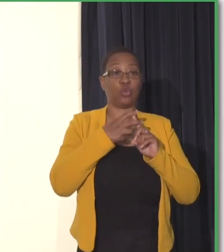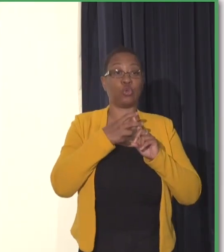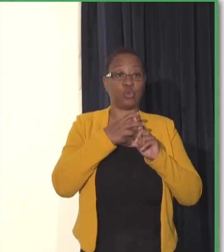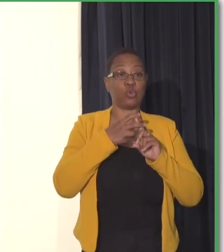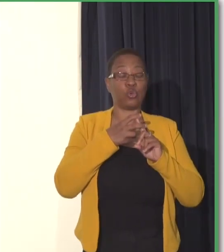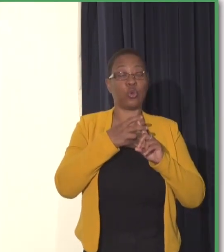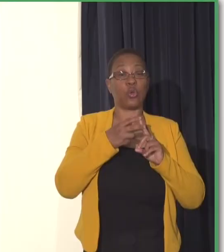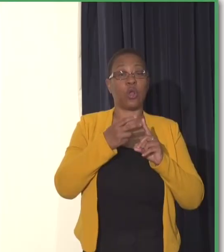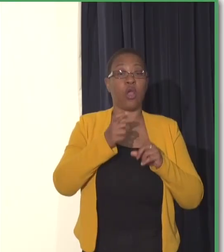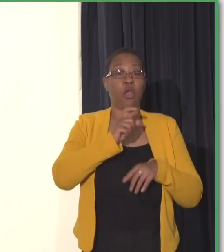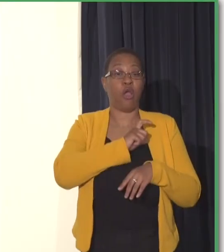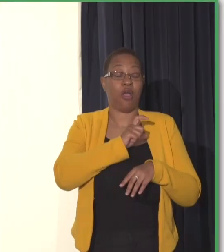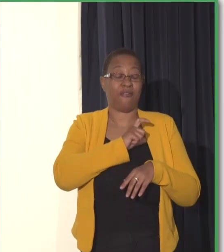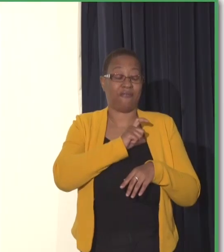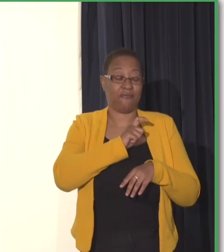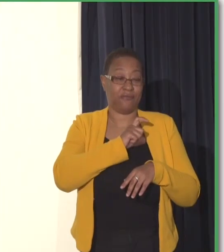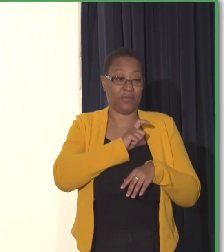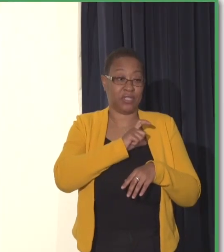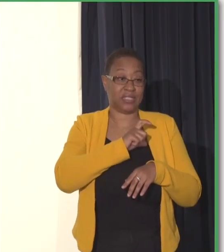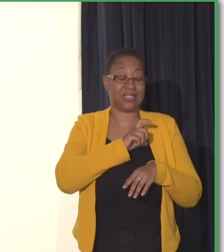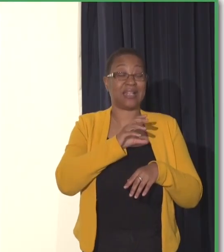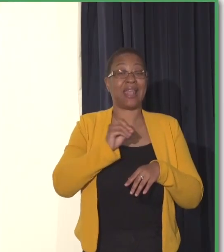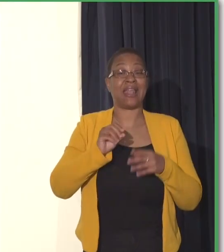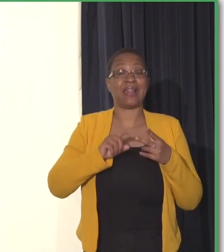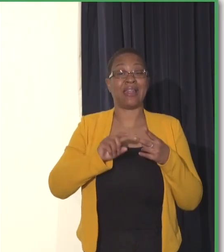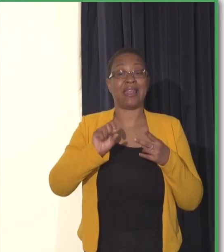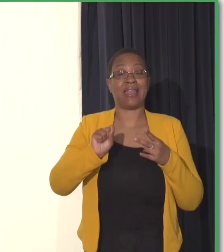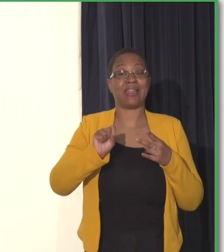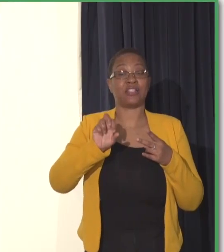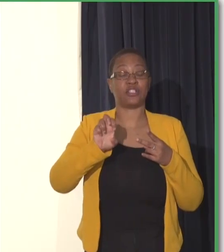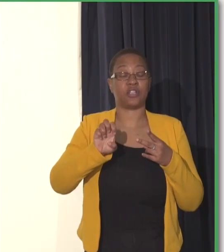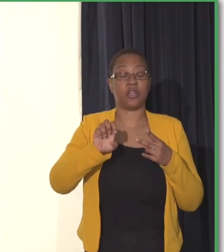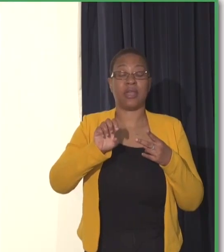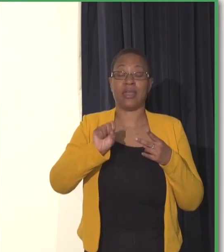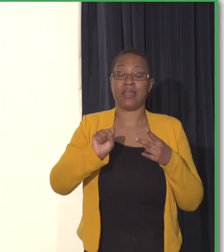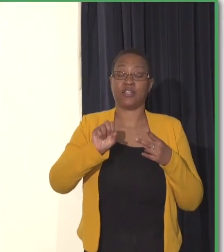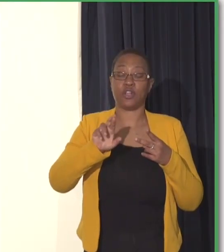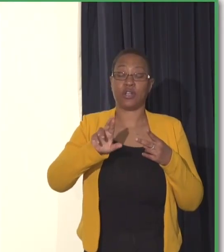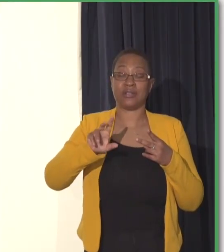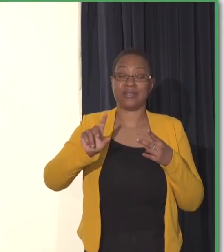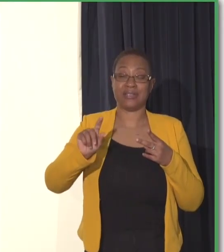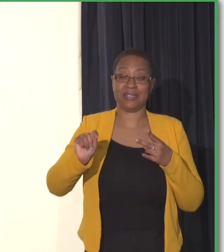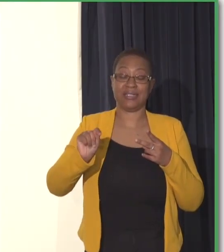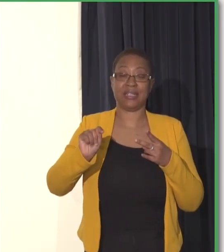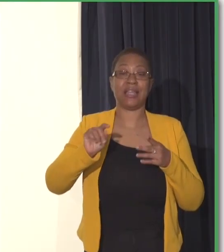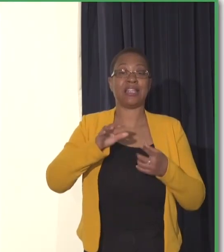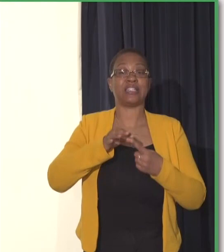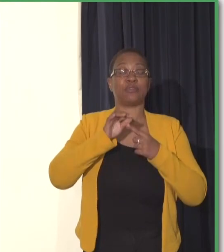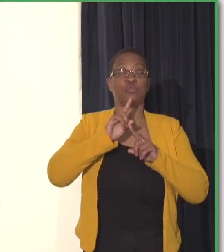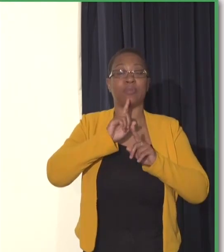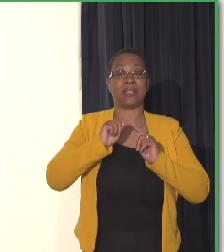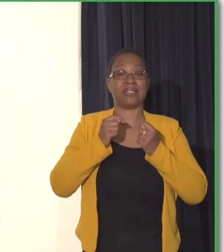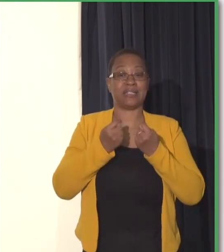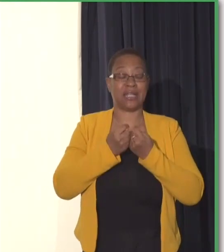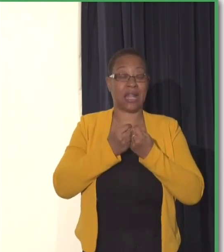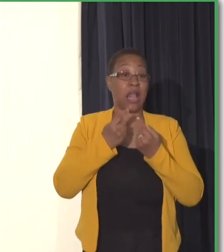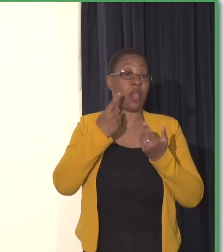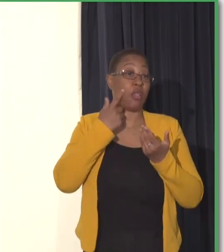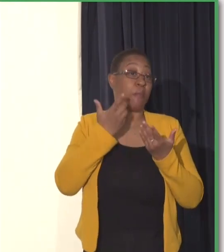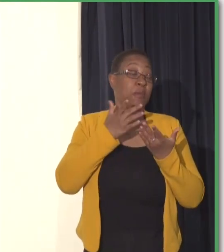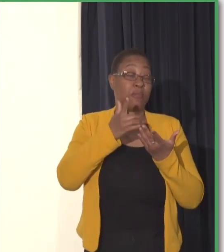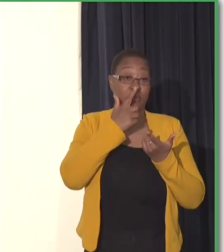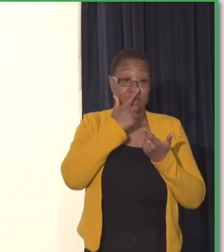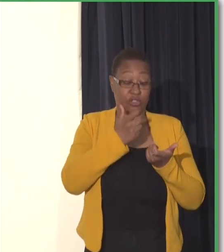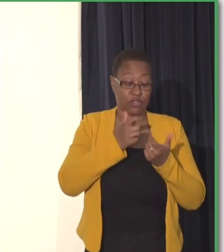department, and also officers on the SRT, Special Response Team. And I thought, just as an aside, you'd be interested to